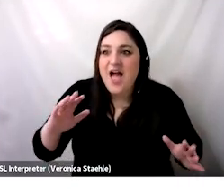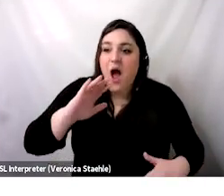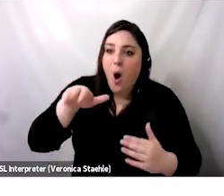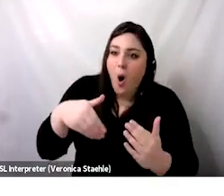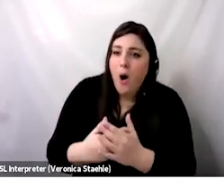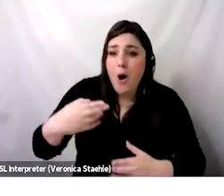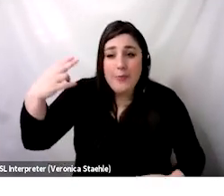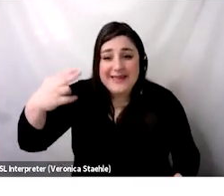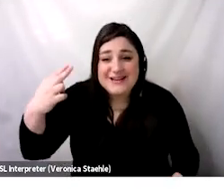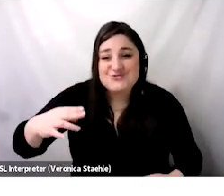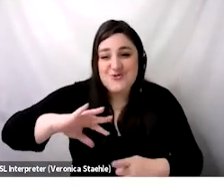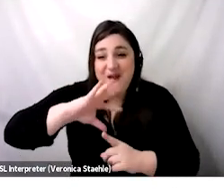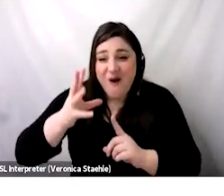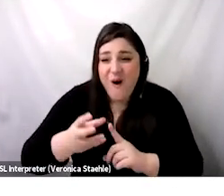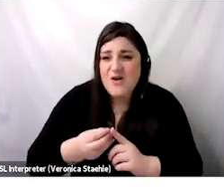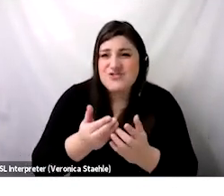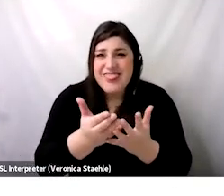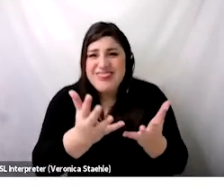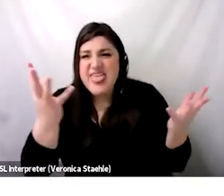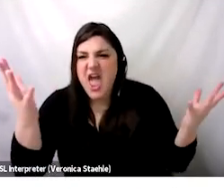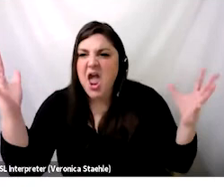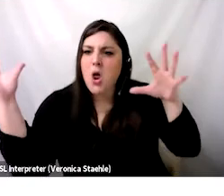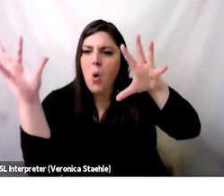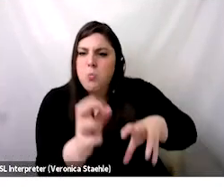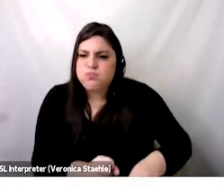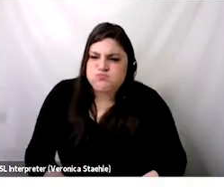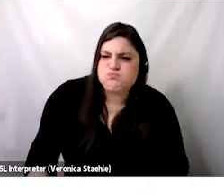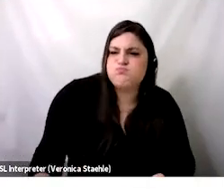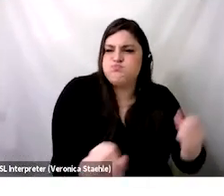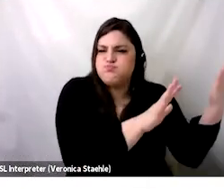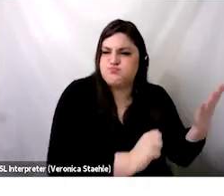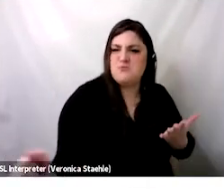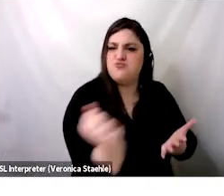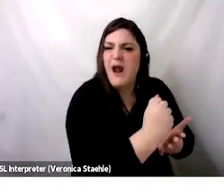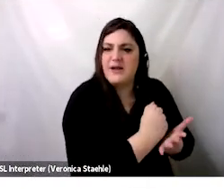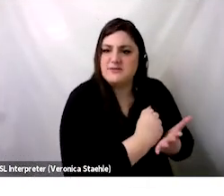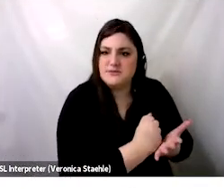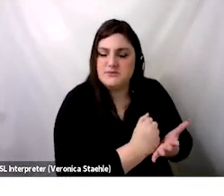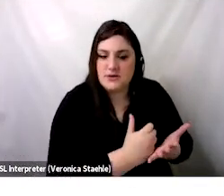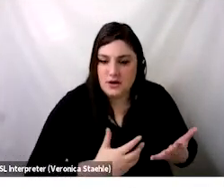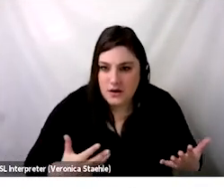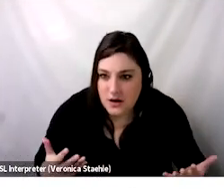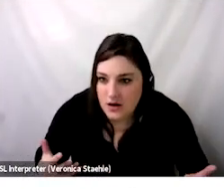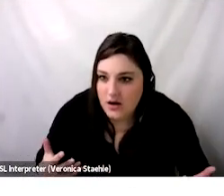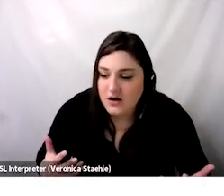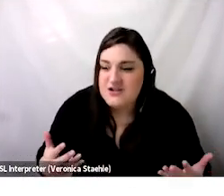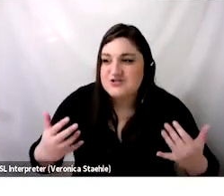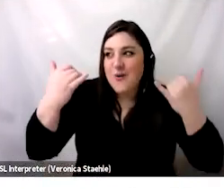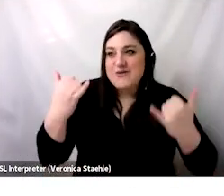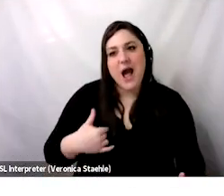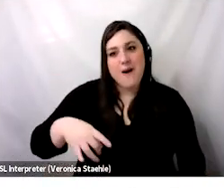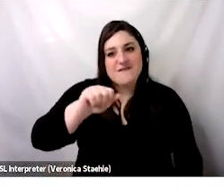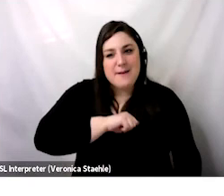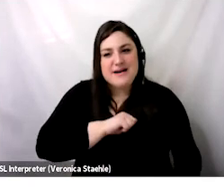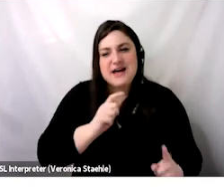was totally erased. And so the interpretation, so now for me, when I look at a mountain or a landmark, it's